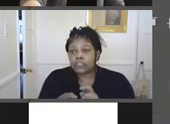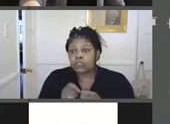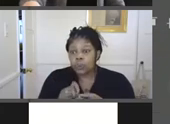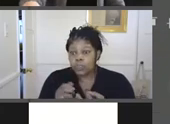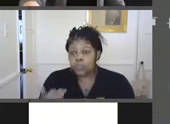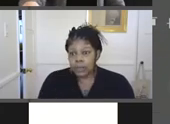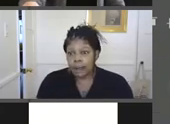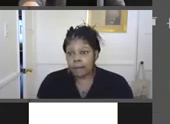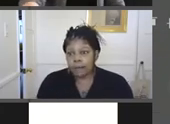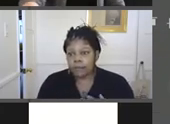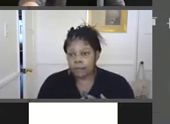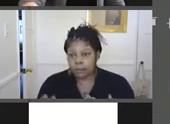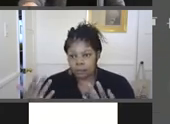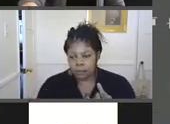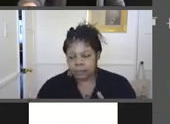Hold on here.